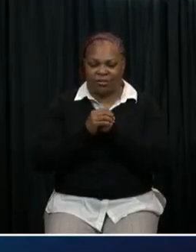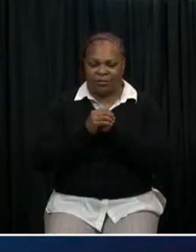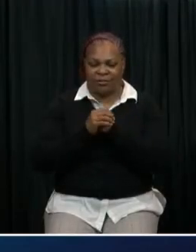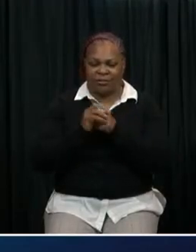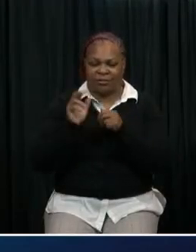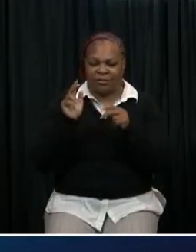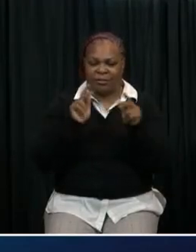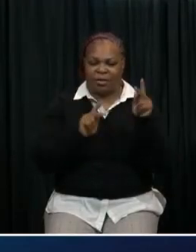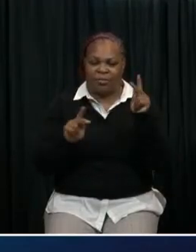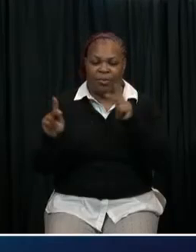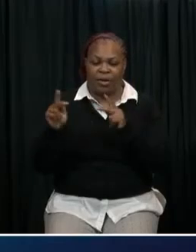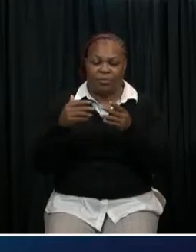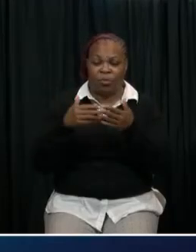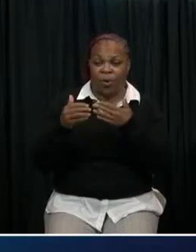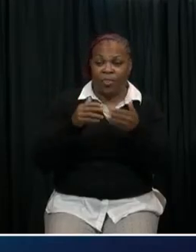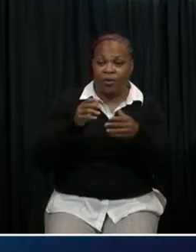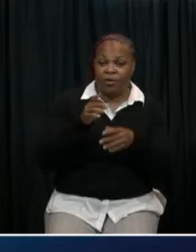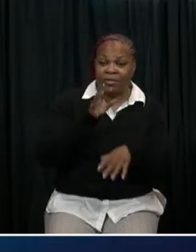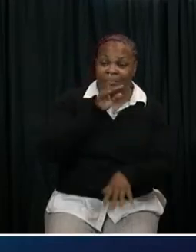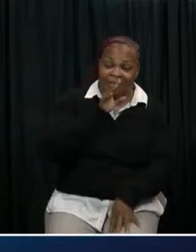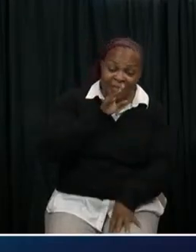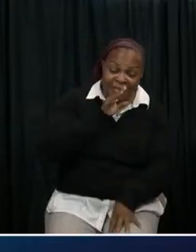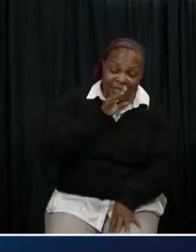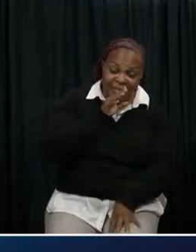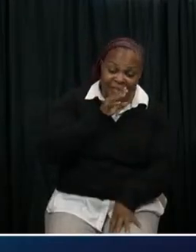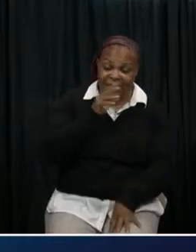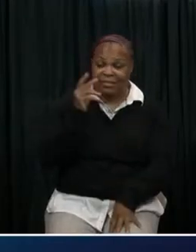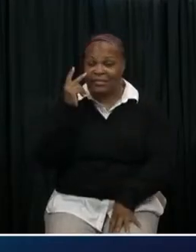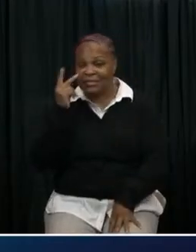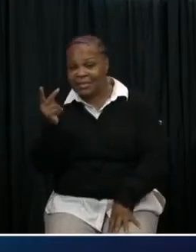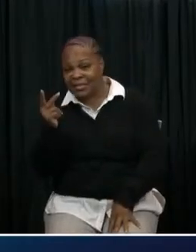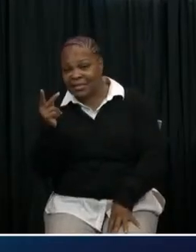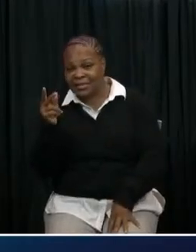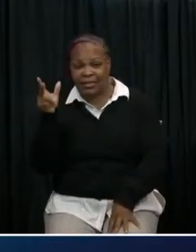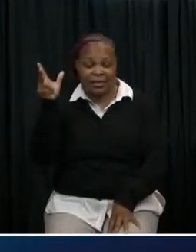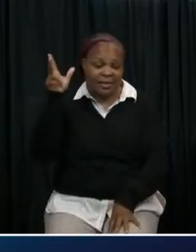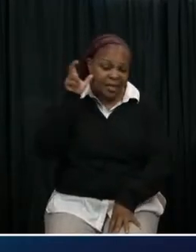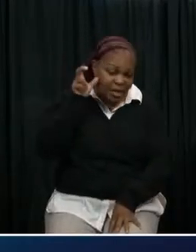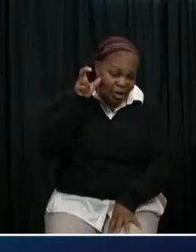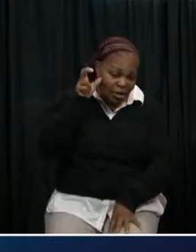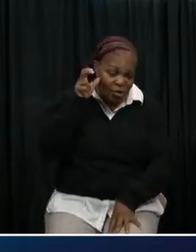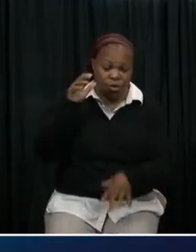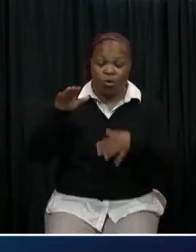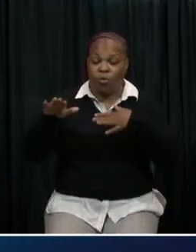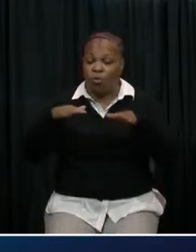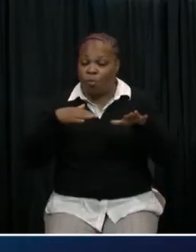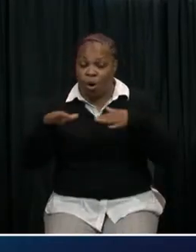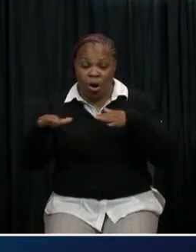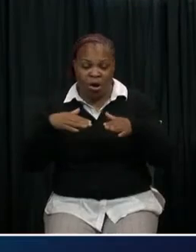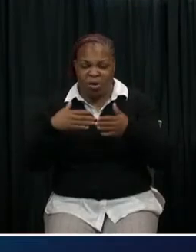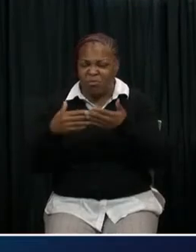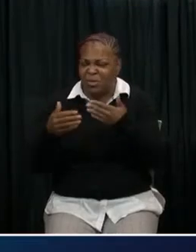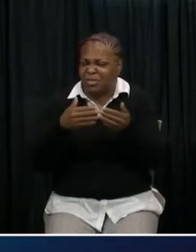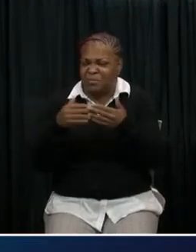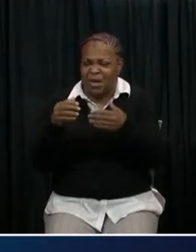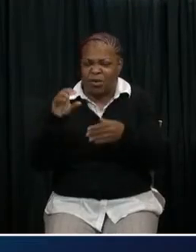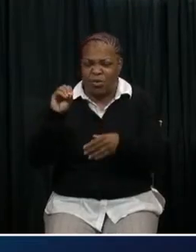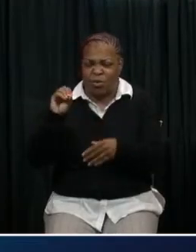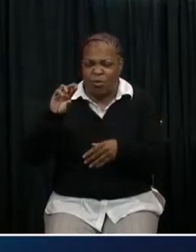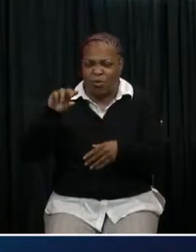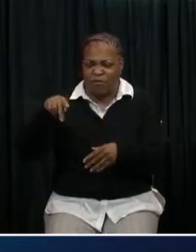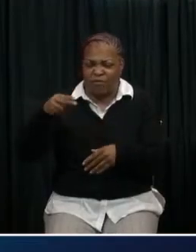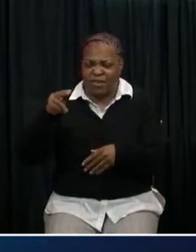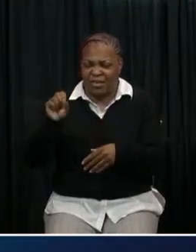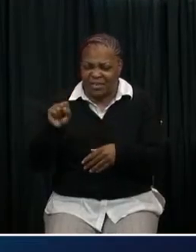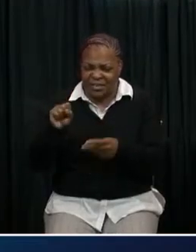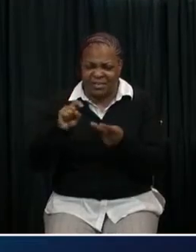People, whether they can speak or see or hear, walk, whether they're orphans or